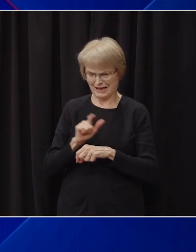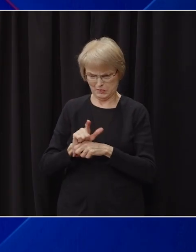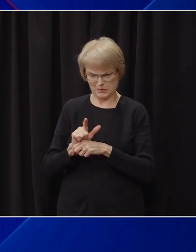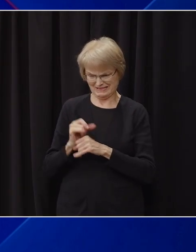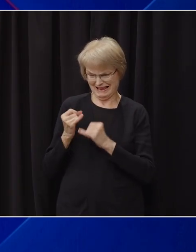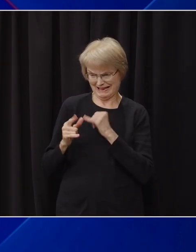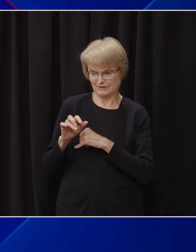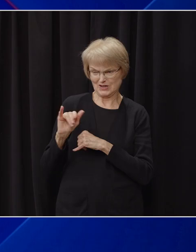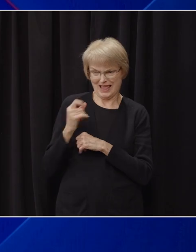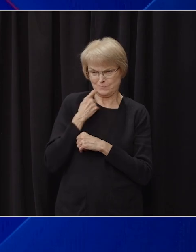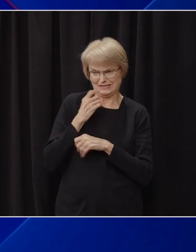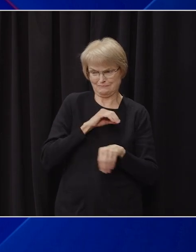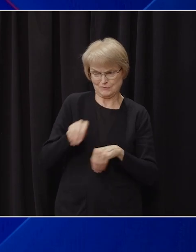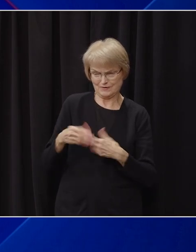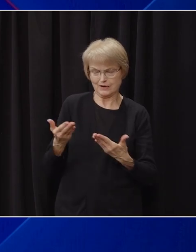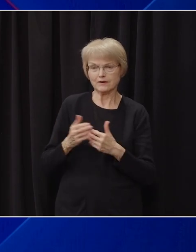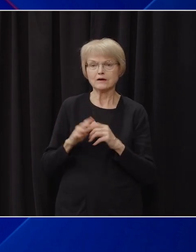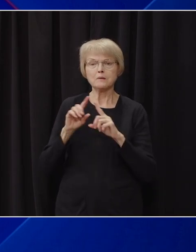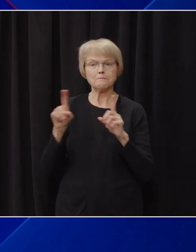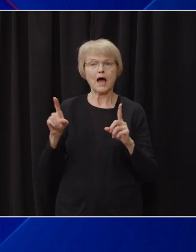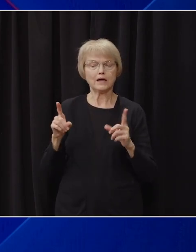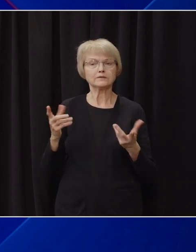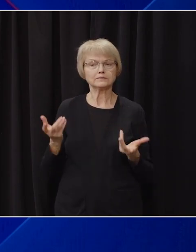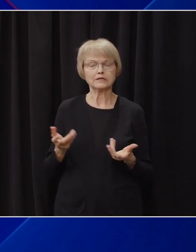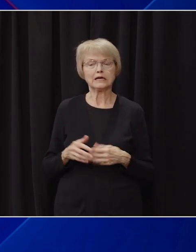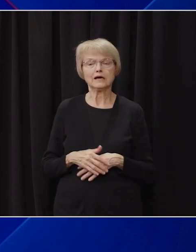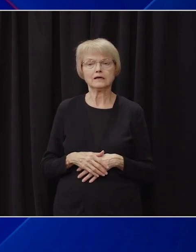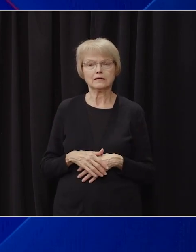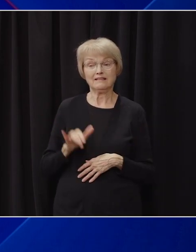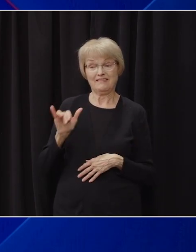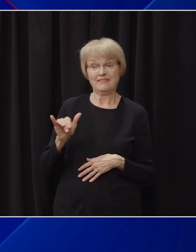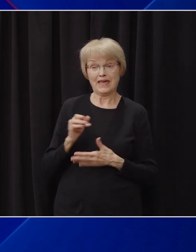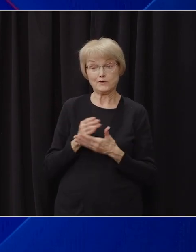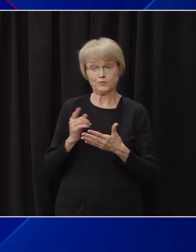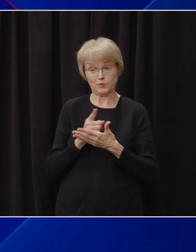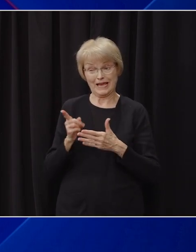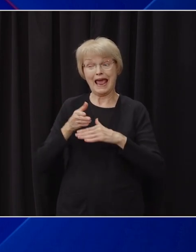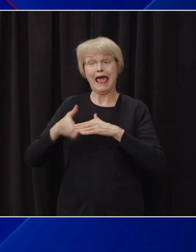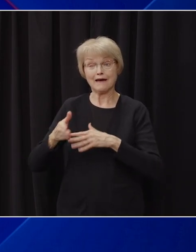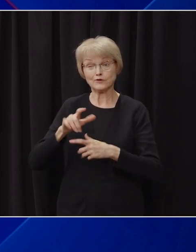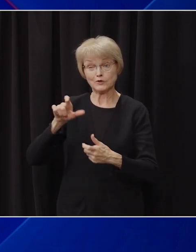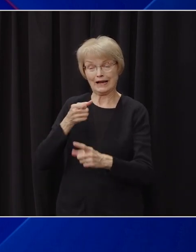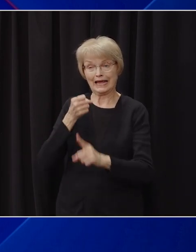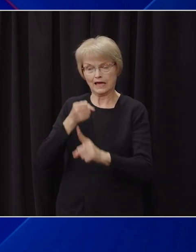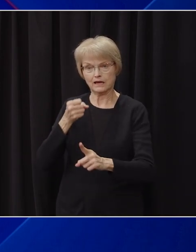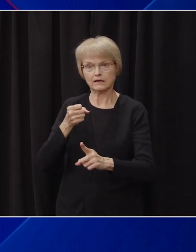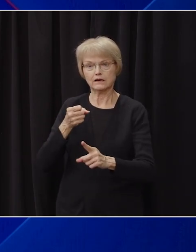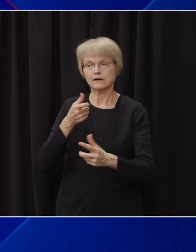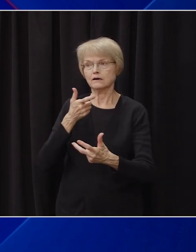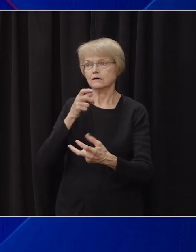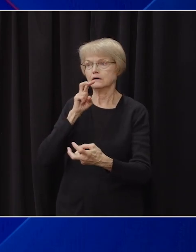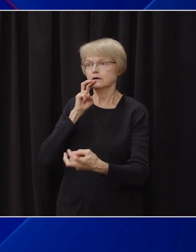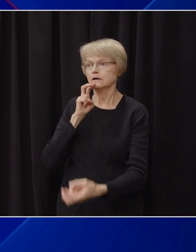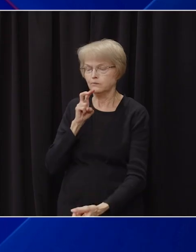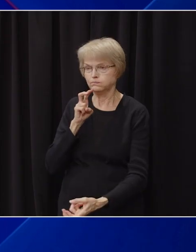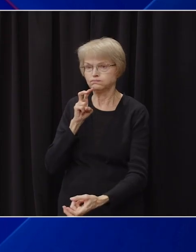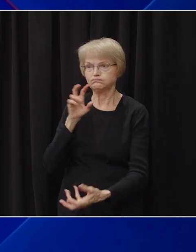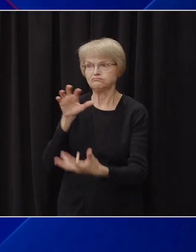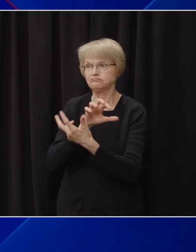July, but I was here the week after the tornado hit, and I could see the